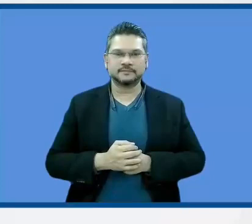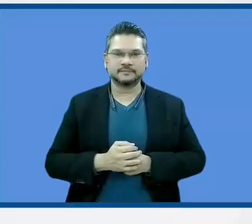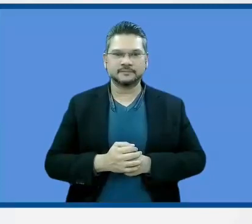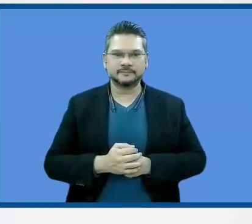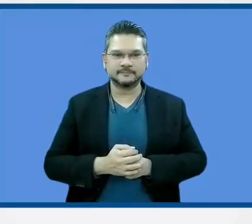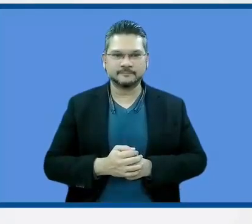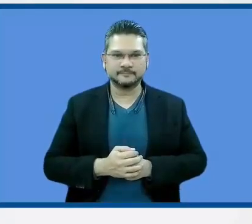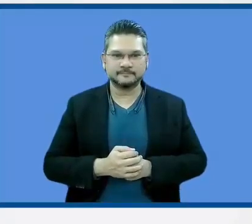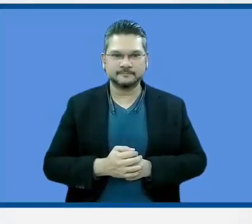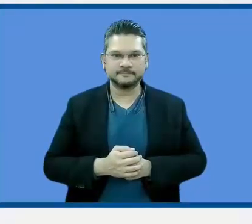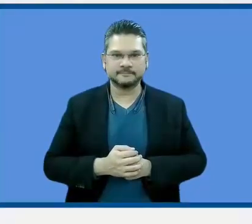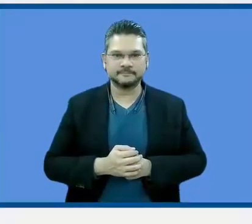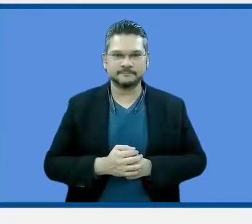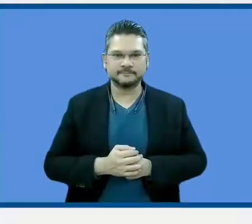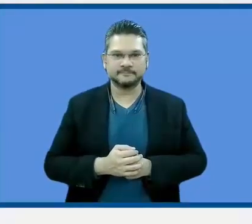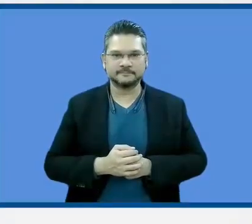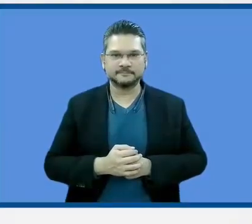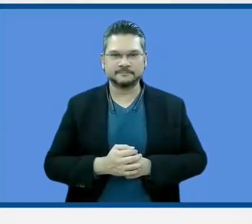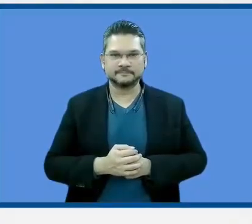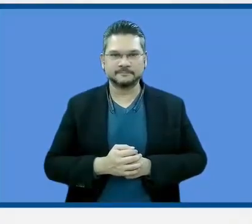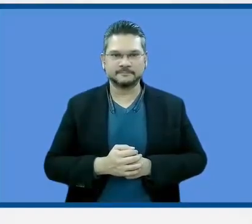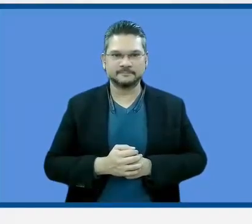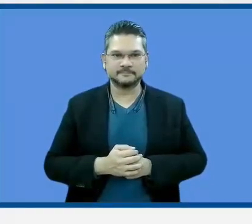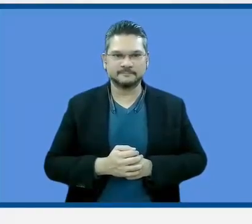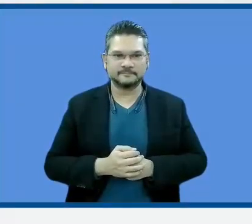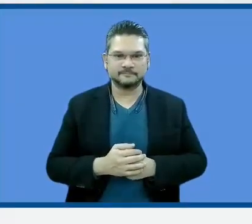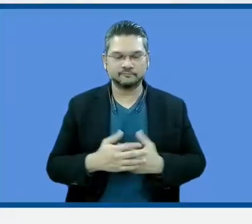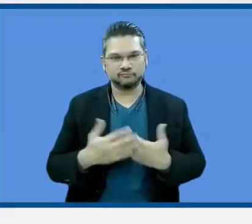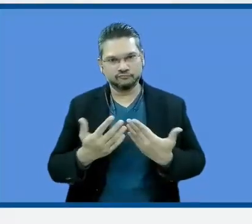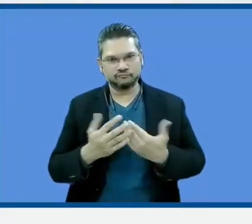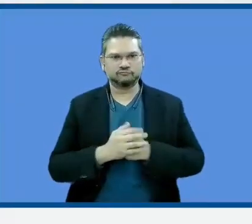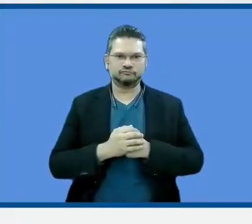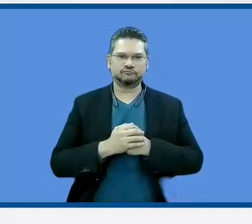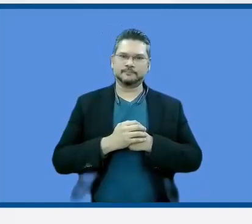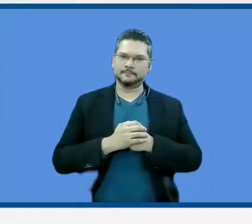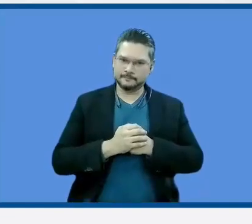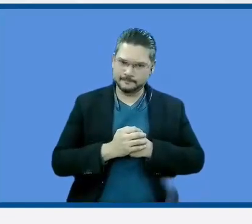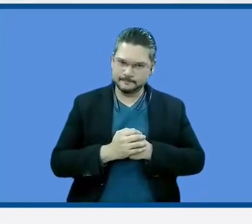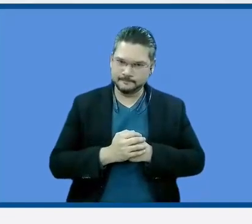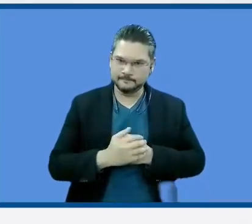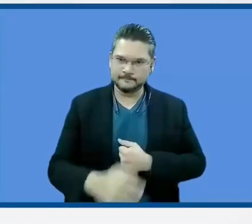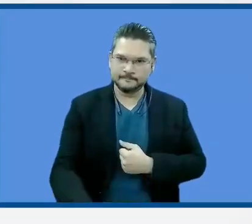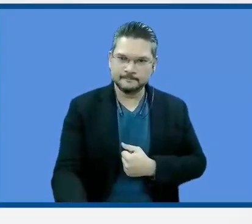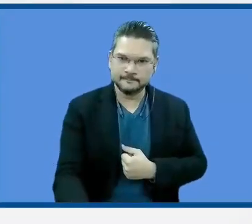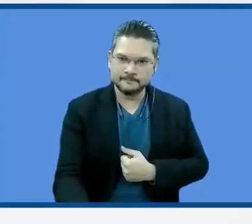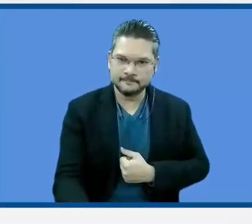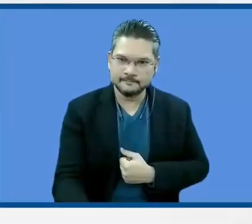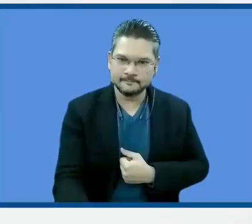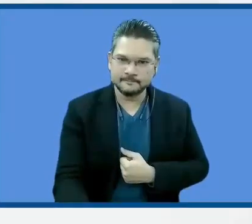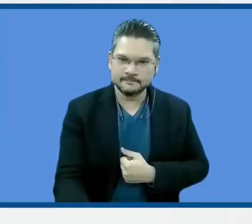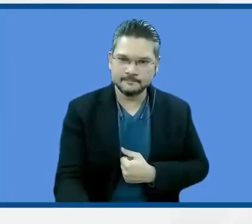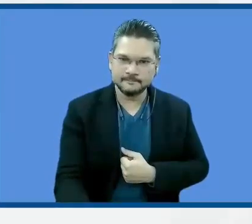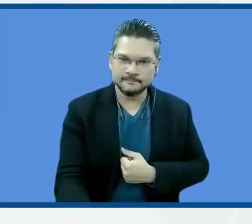siento honrada por la compañía de las oradoras anteriores. Es una gran oportunidad para mí estar aquí. Agradezco al gobierno